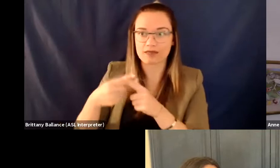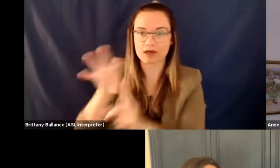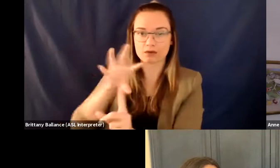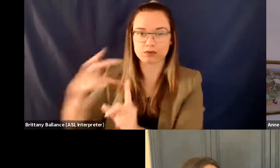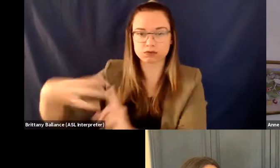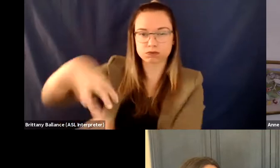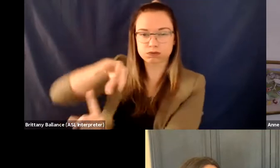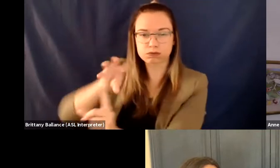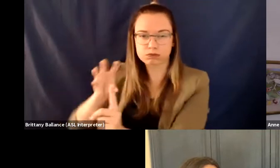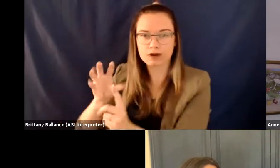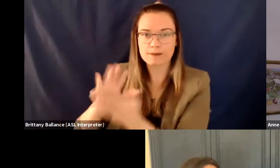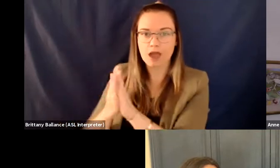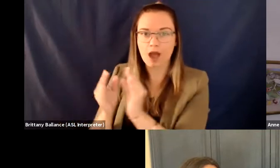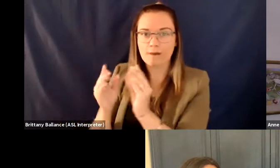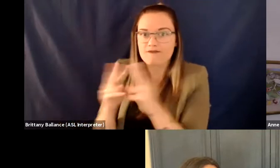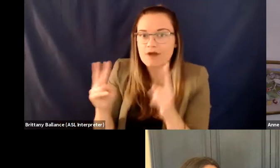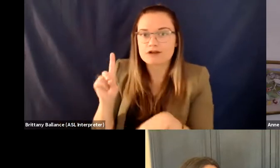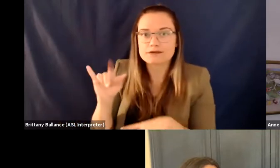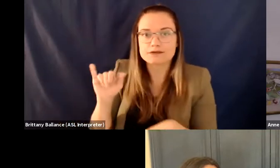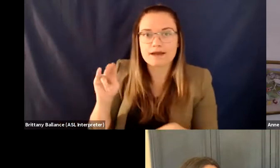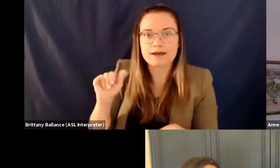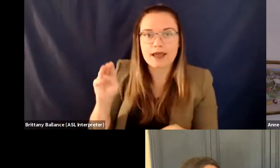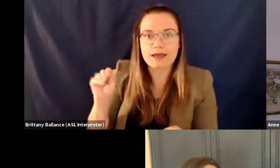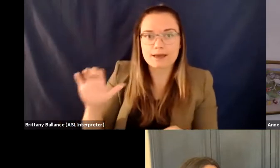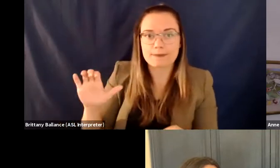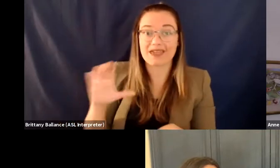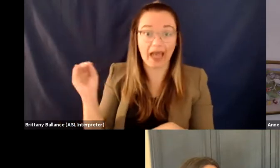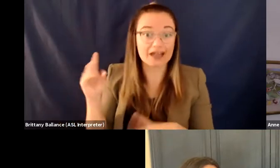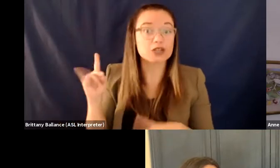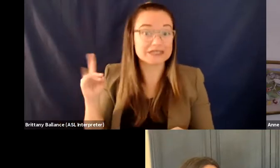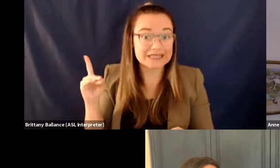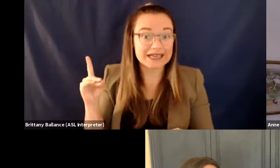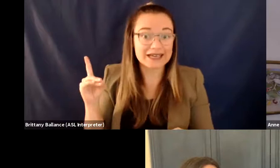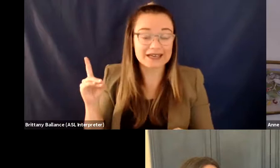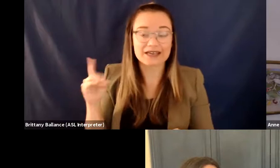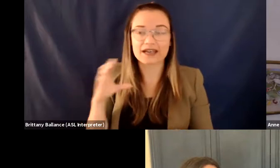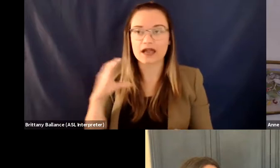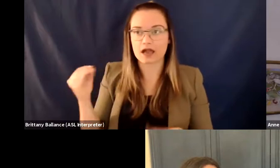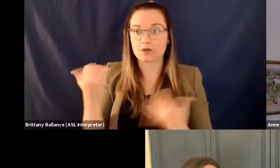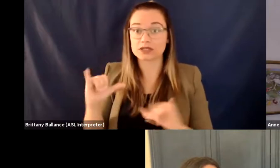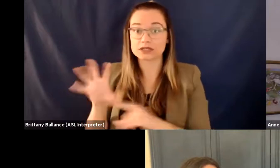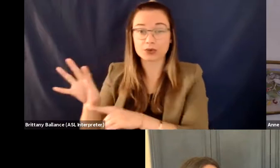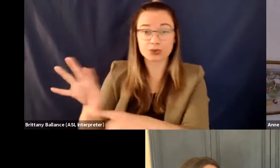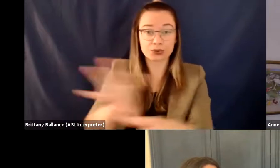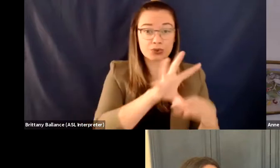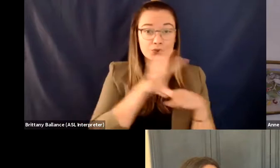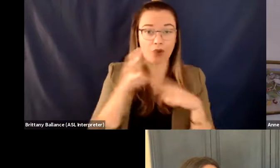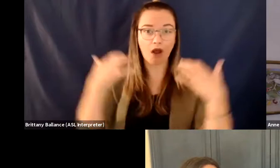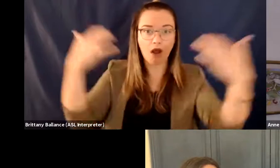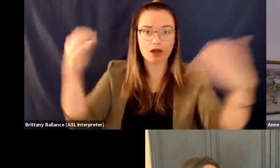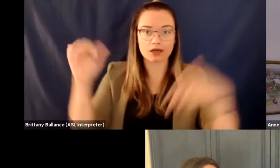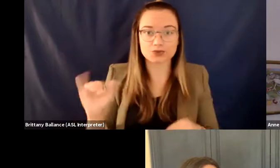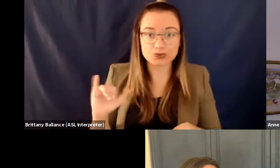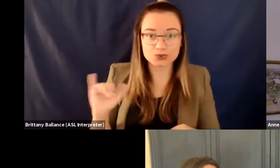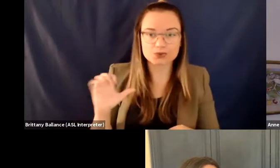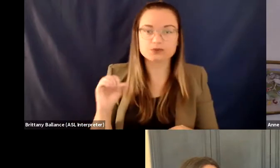and to make it as dynamic as anything could be, and which they did. And they're also simultaneously covering the audience. And so we might